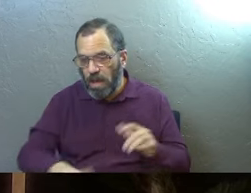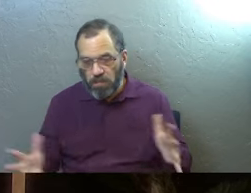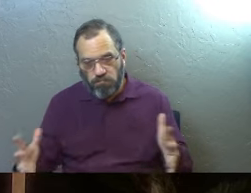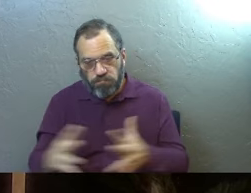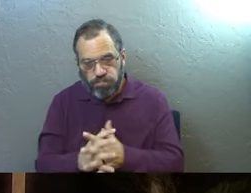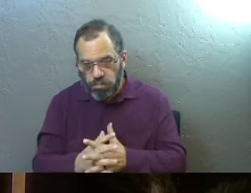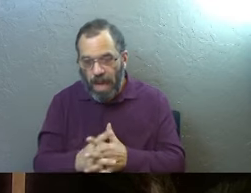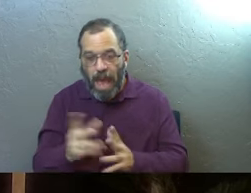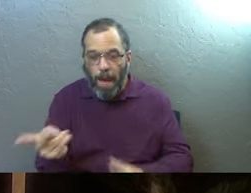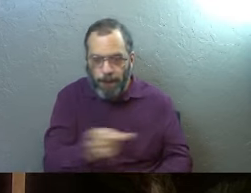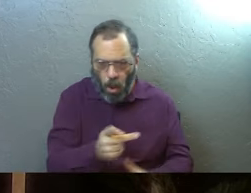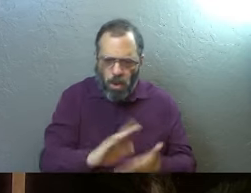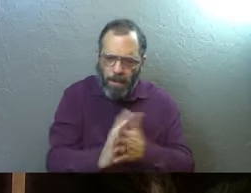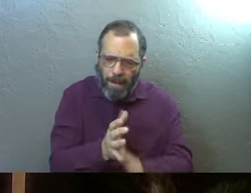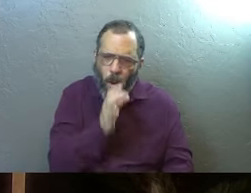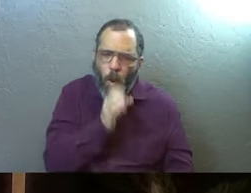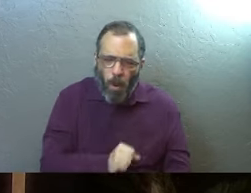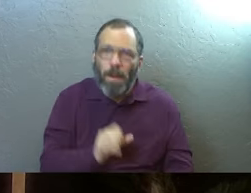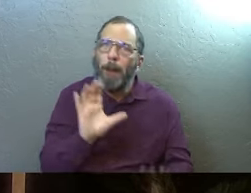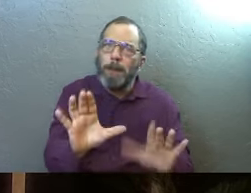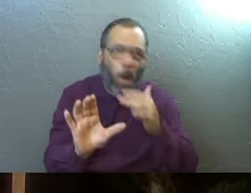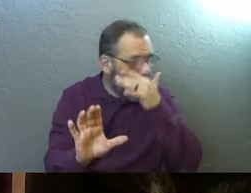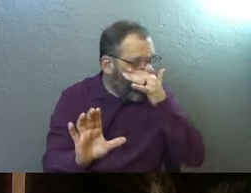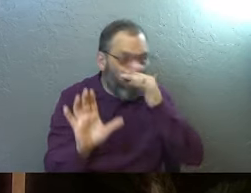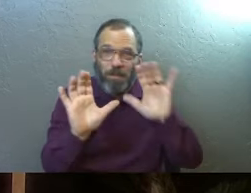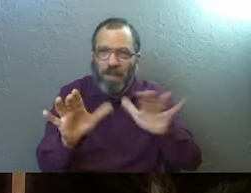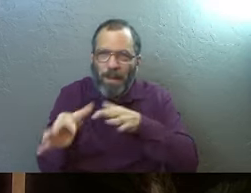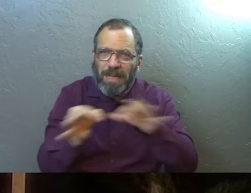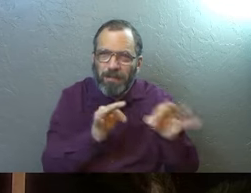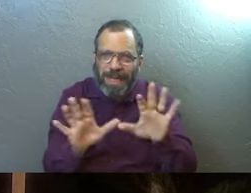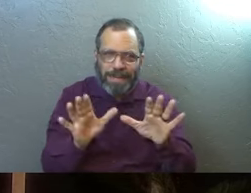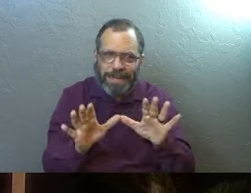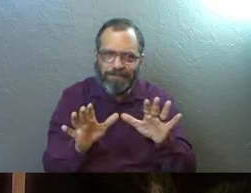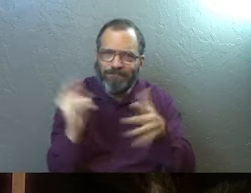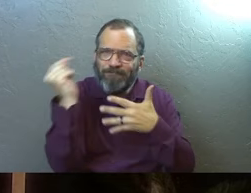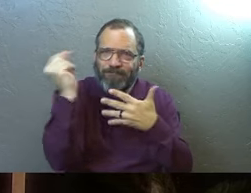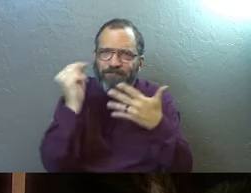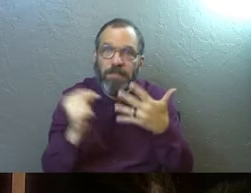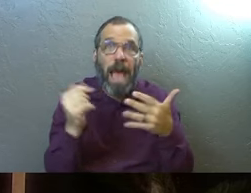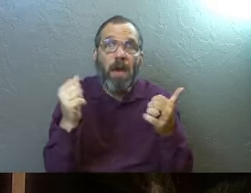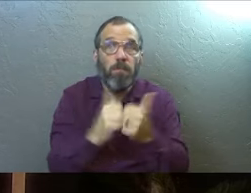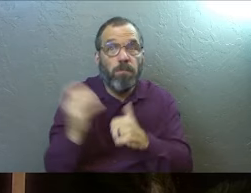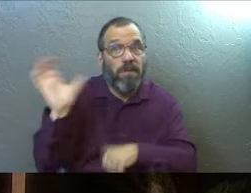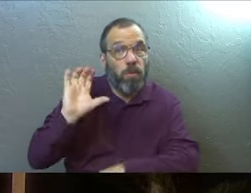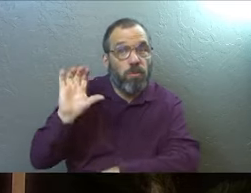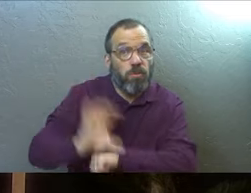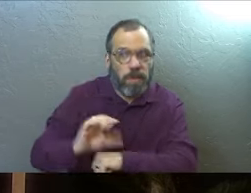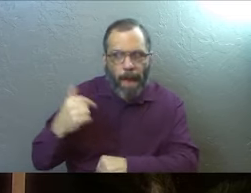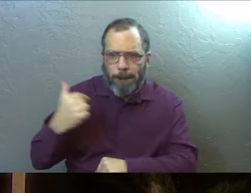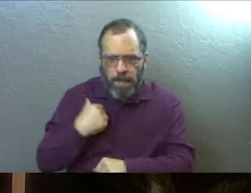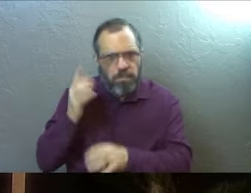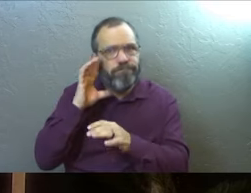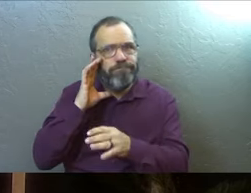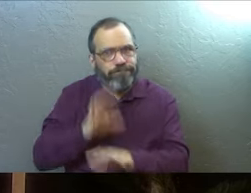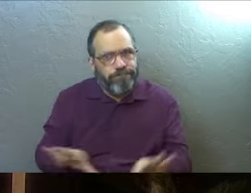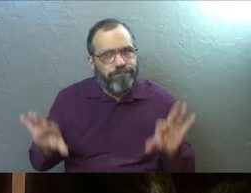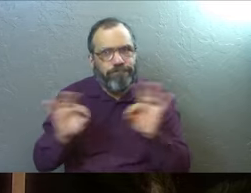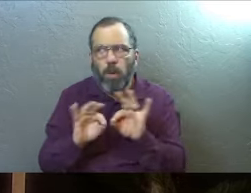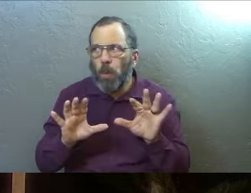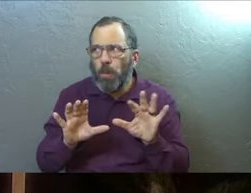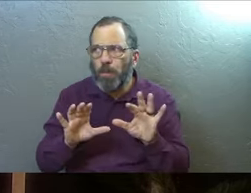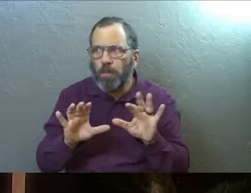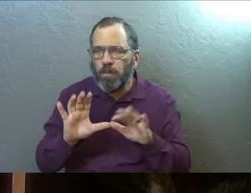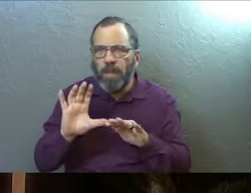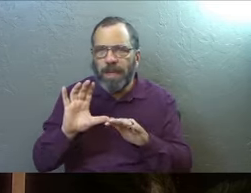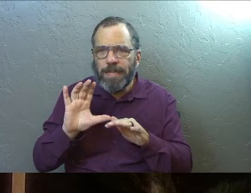conceive. And they were both very old. So I'm going to dive into some of this detail. If you've been with us before, I think it's important to